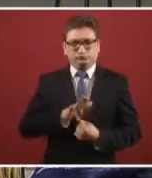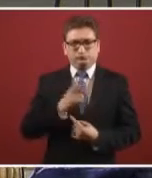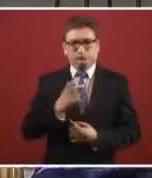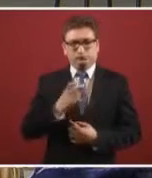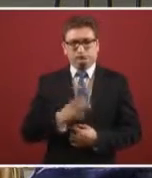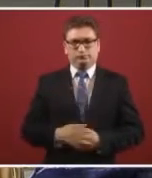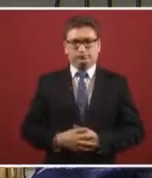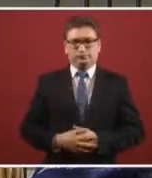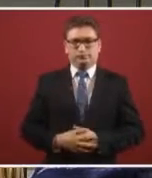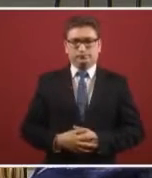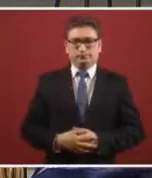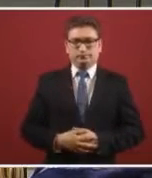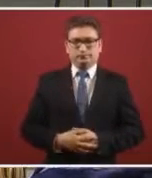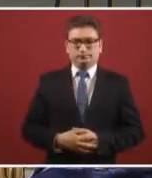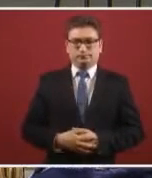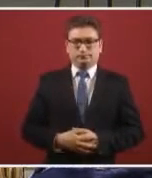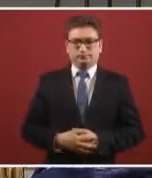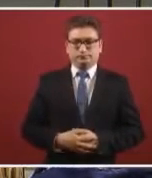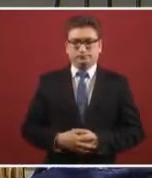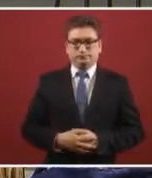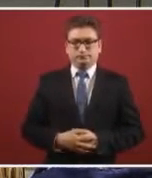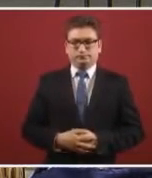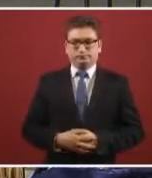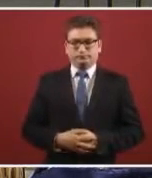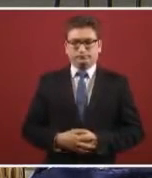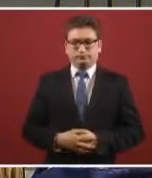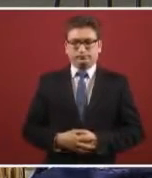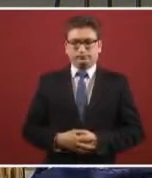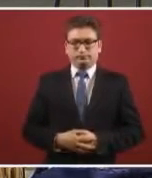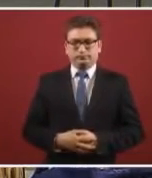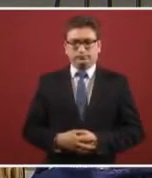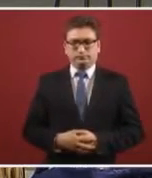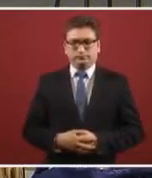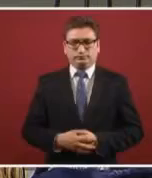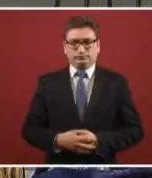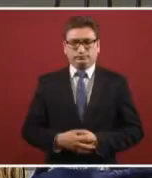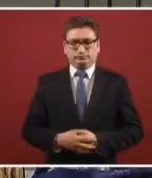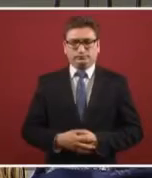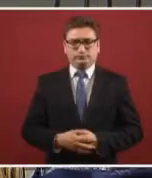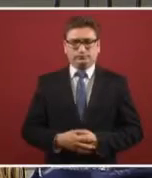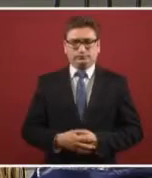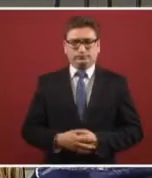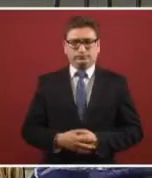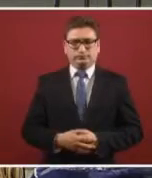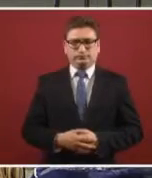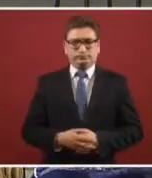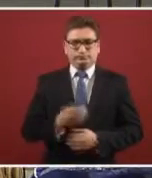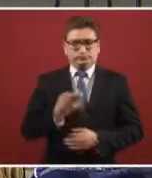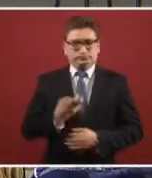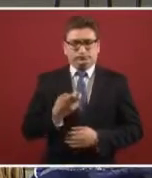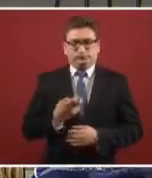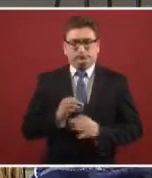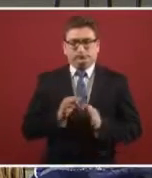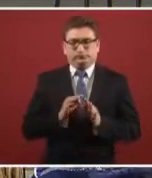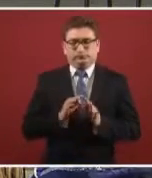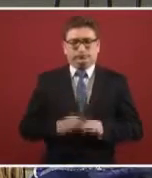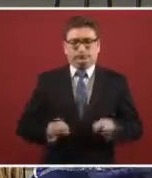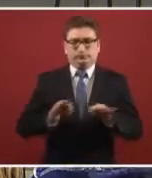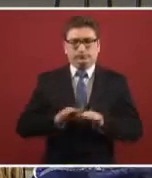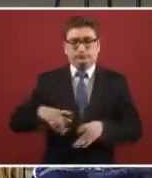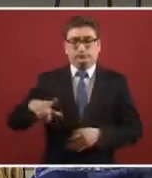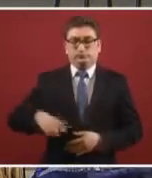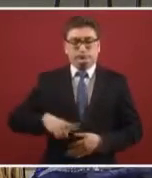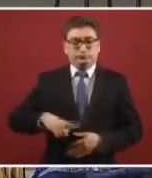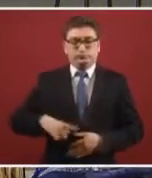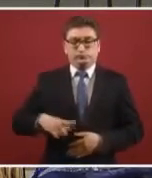why I am dressed like this. Es un asunto It's a matter fundamental para that's el gobierno de la fundamental